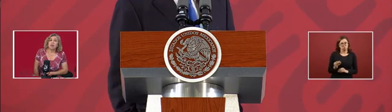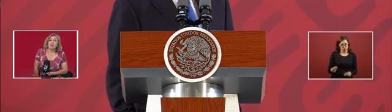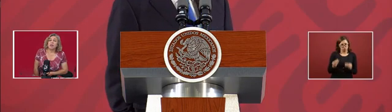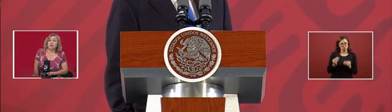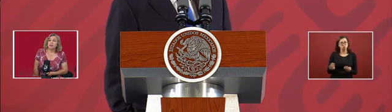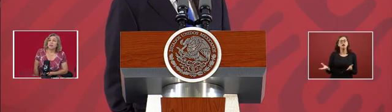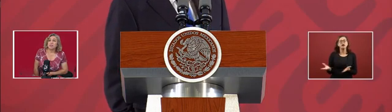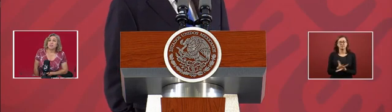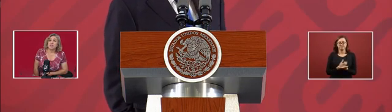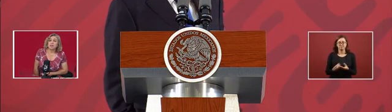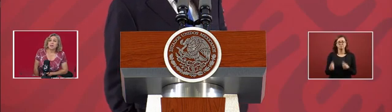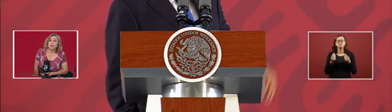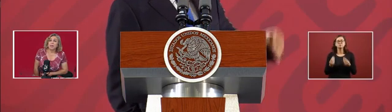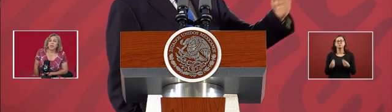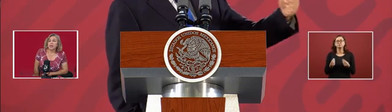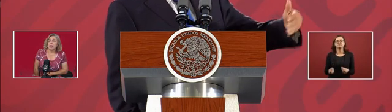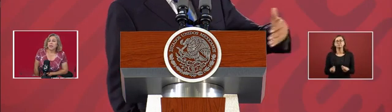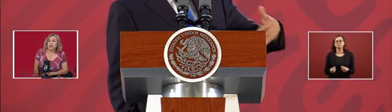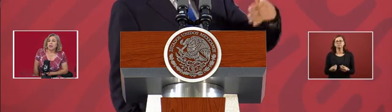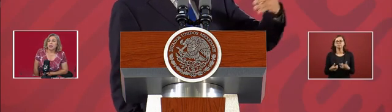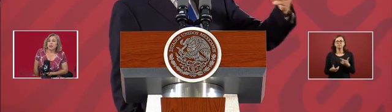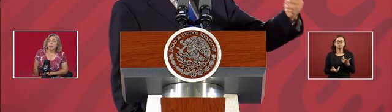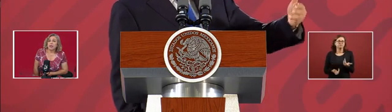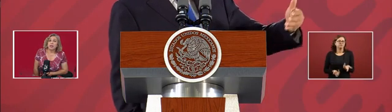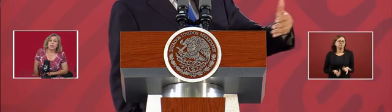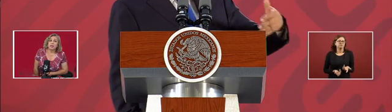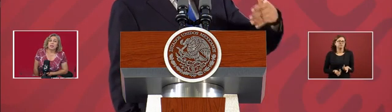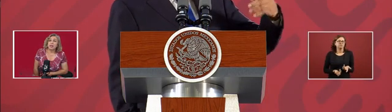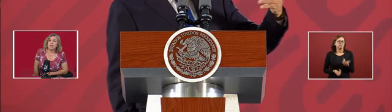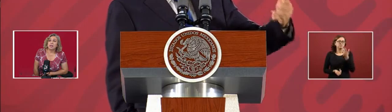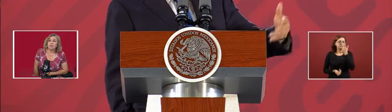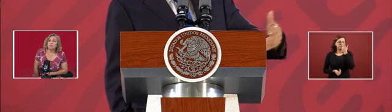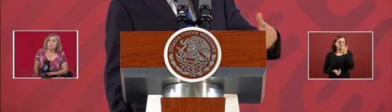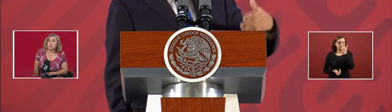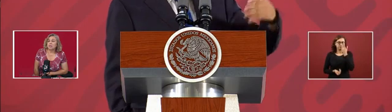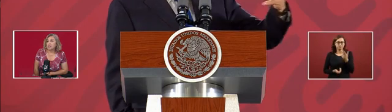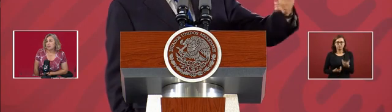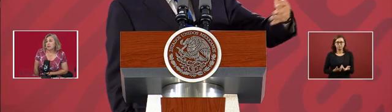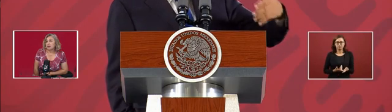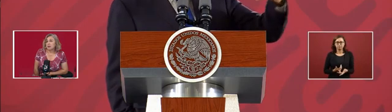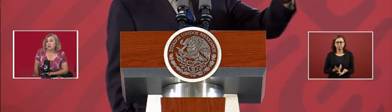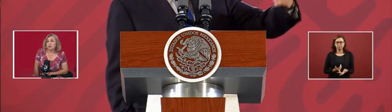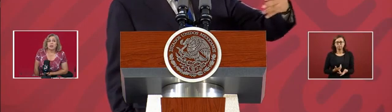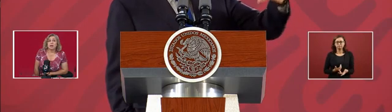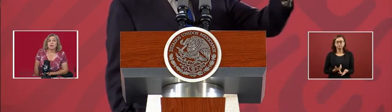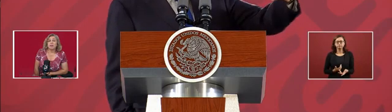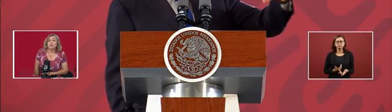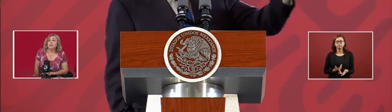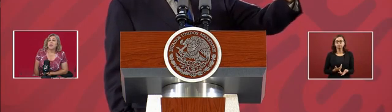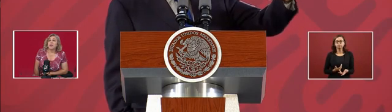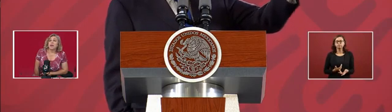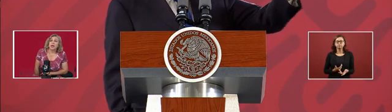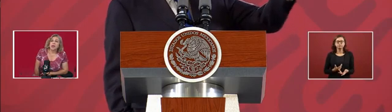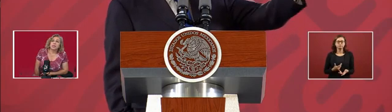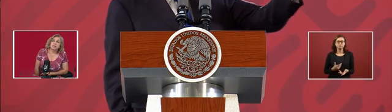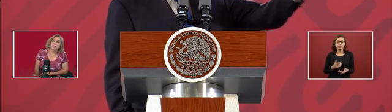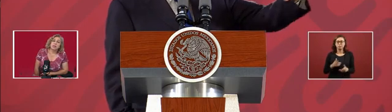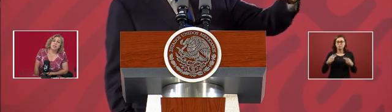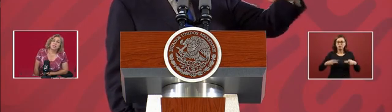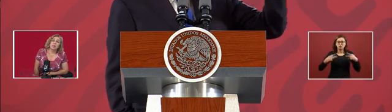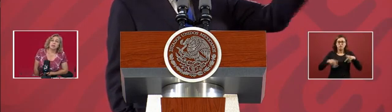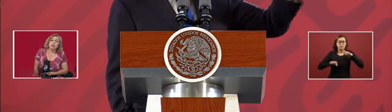que el secretario de Salud y el And the subsecretario secretary and subsecretary despachen need to en be Guerrero. in Guerrero.